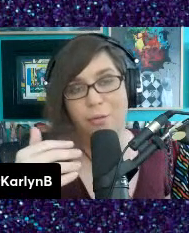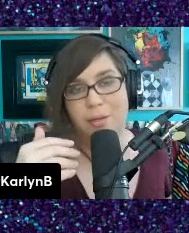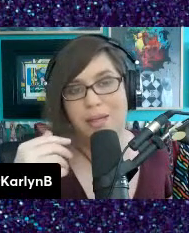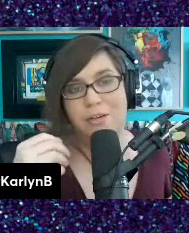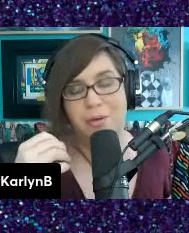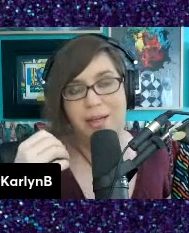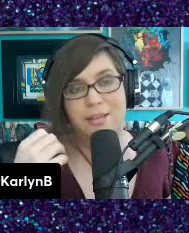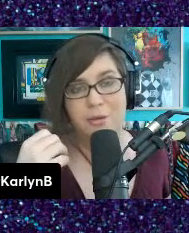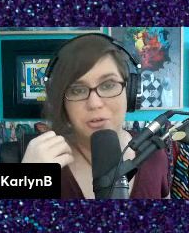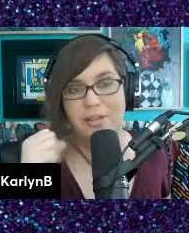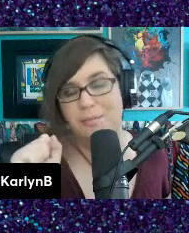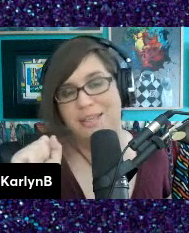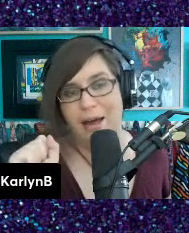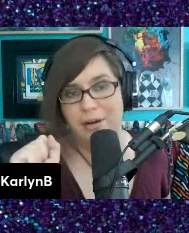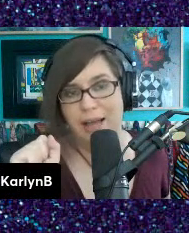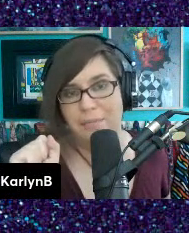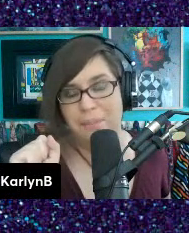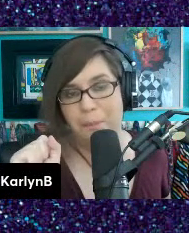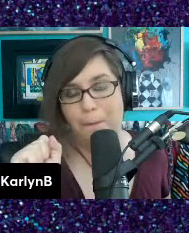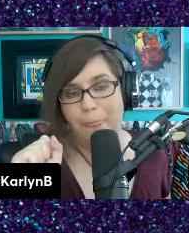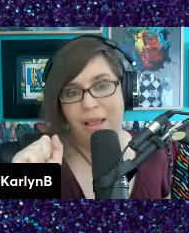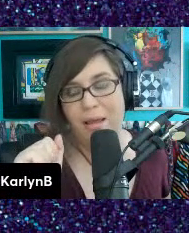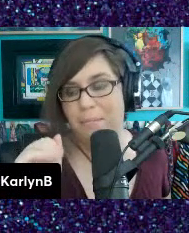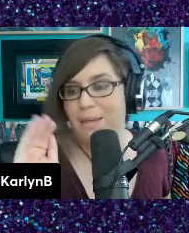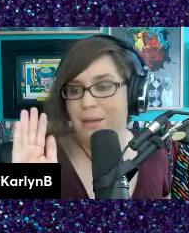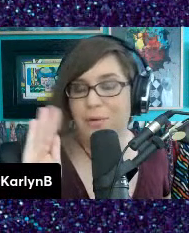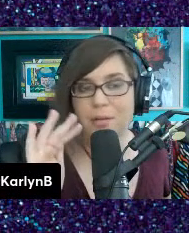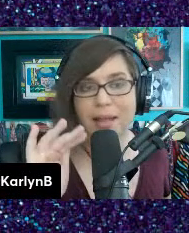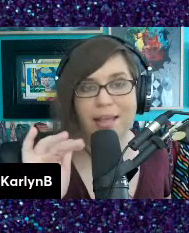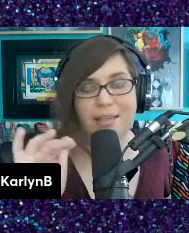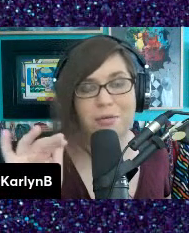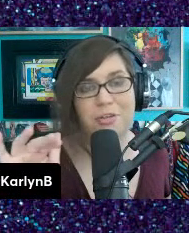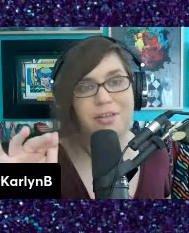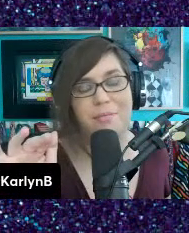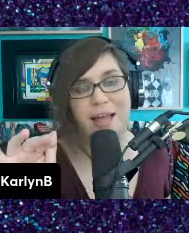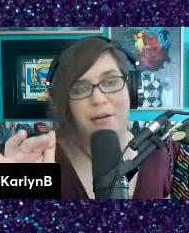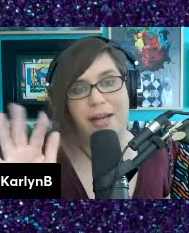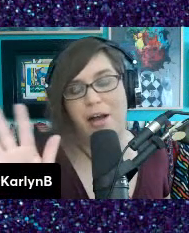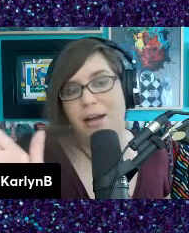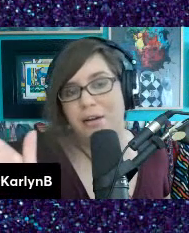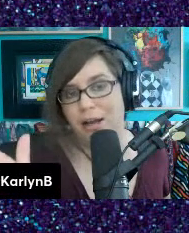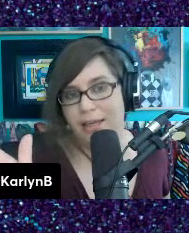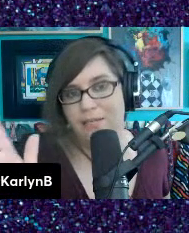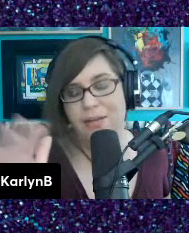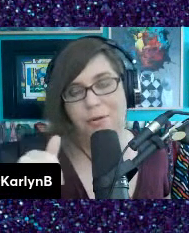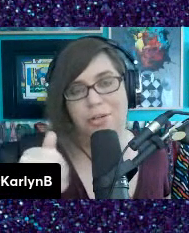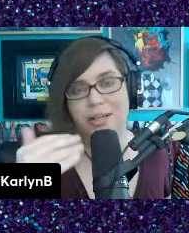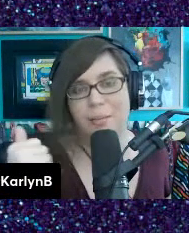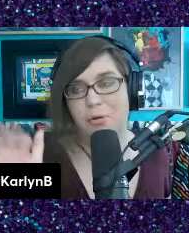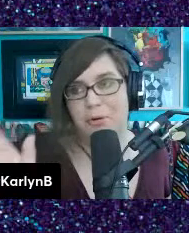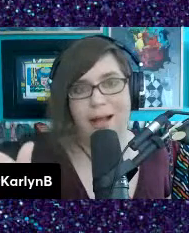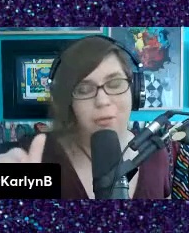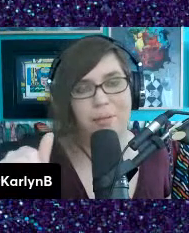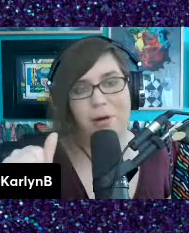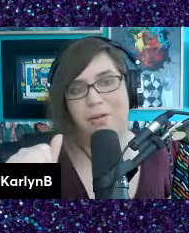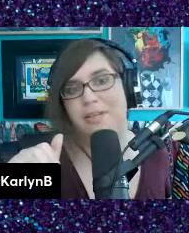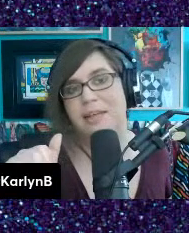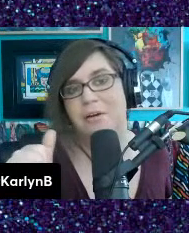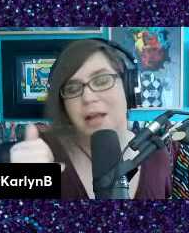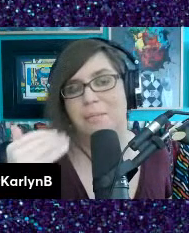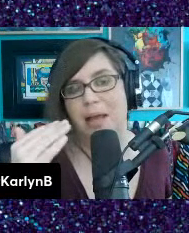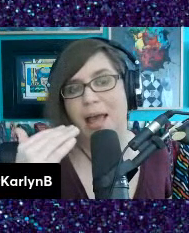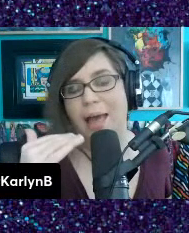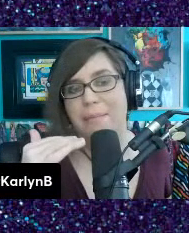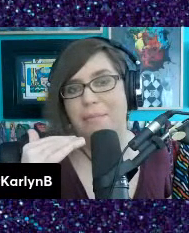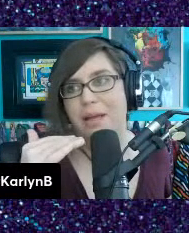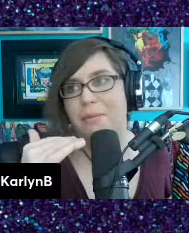know how we've been doing Socialism Saturday? Maybe we'll make Socialism Saturday, not evening version because I'm going to a Halloween party this